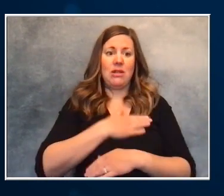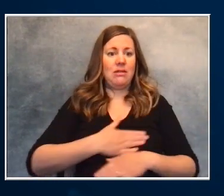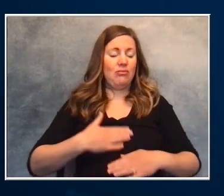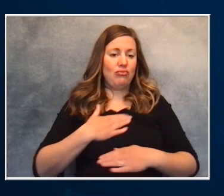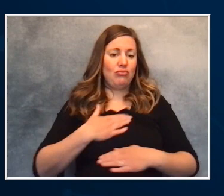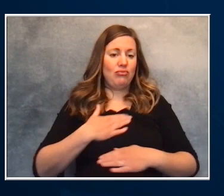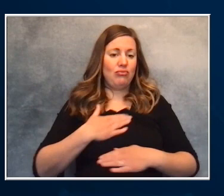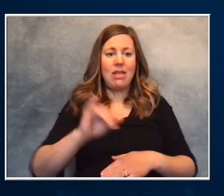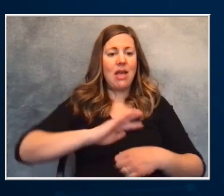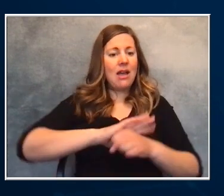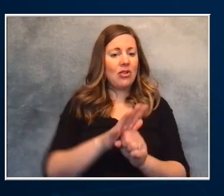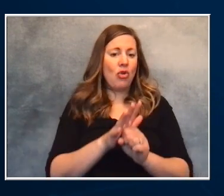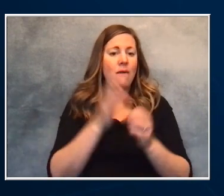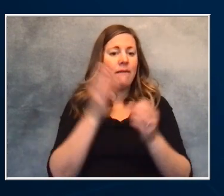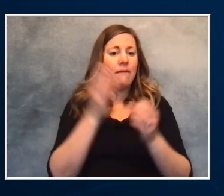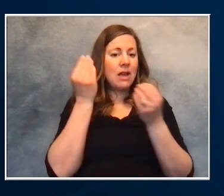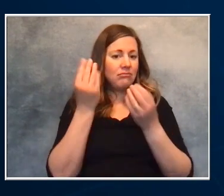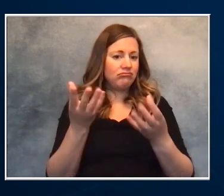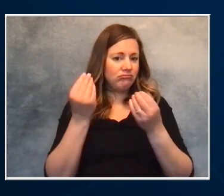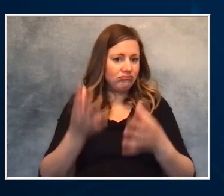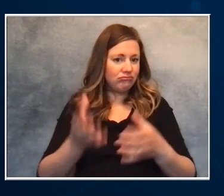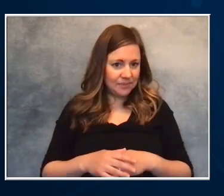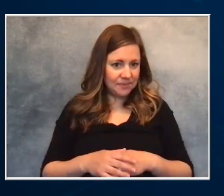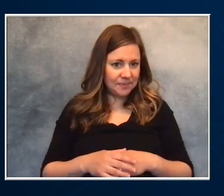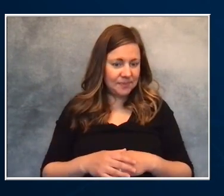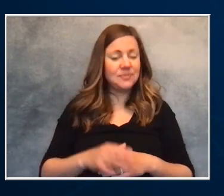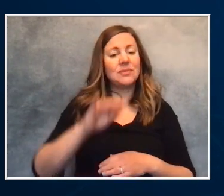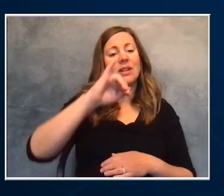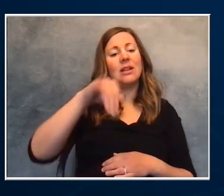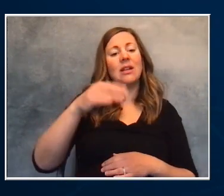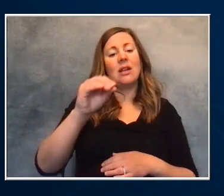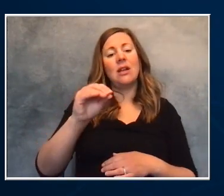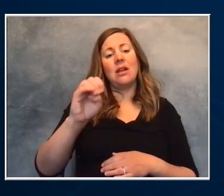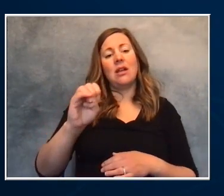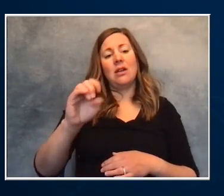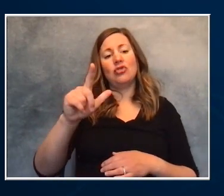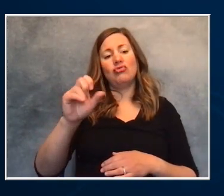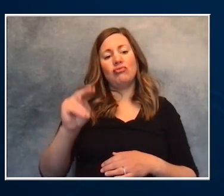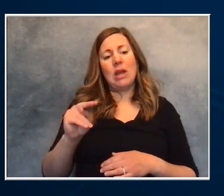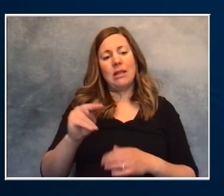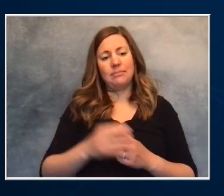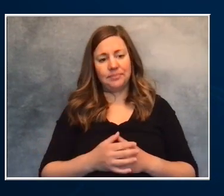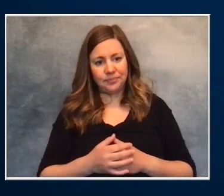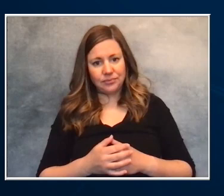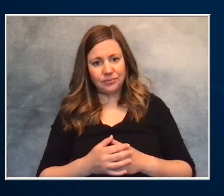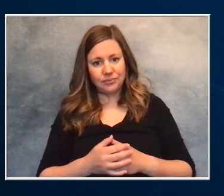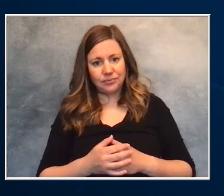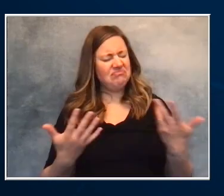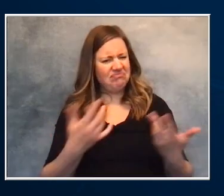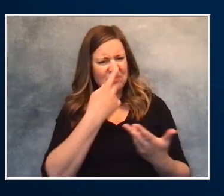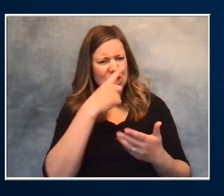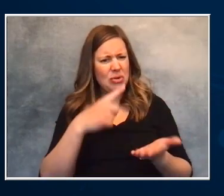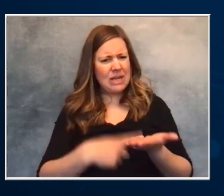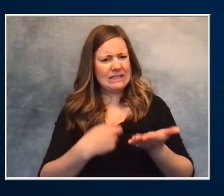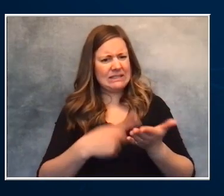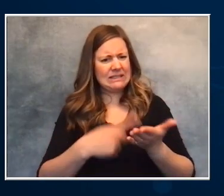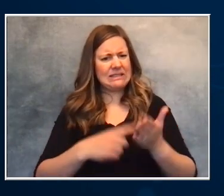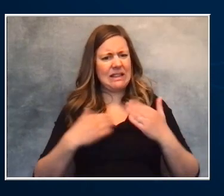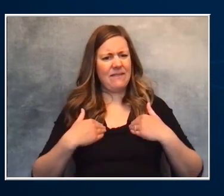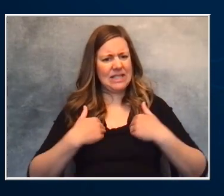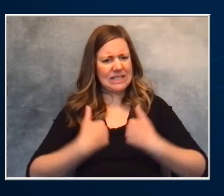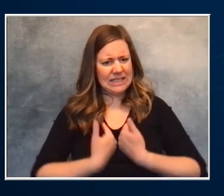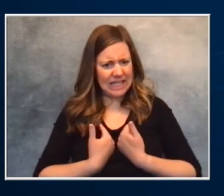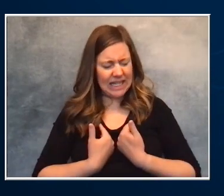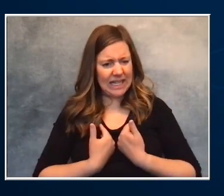COVID update and information. Joellen wants to know, she says, could you discuss fatigue